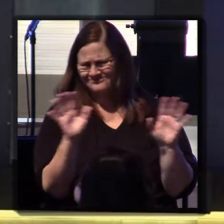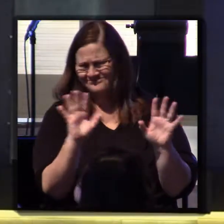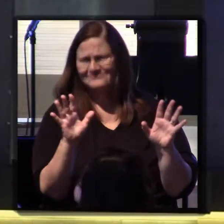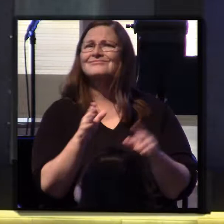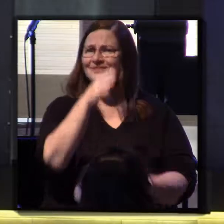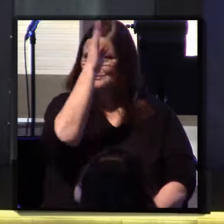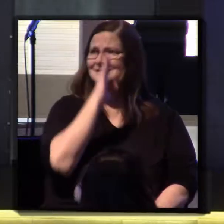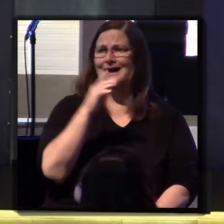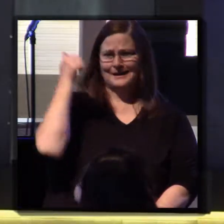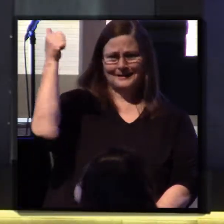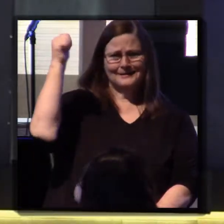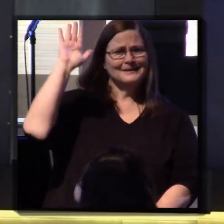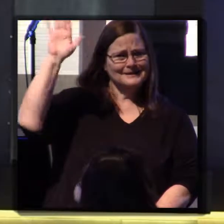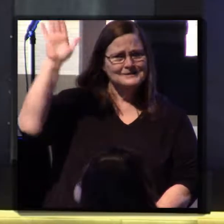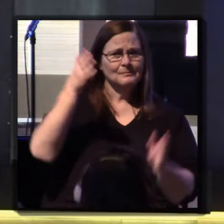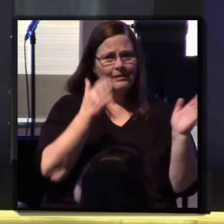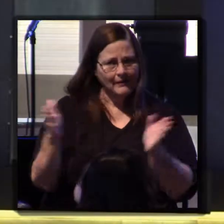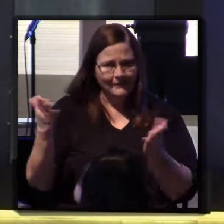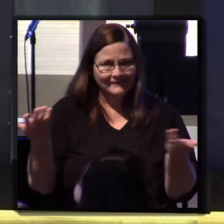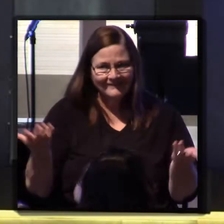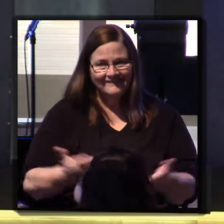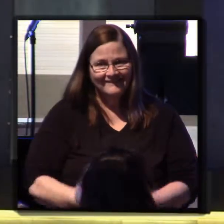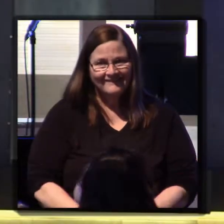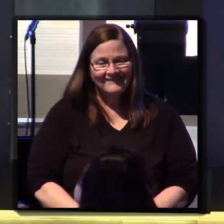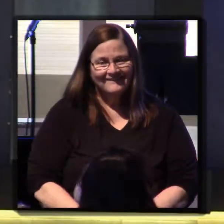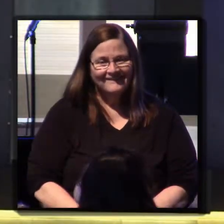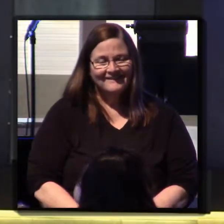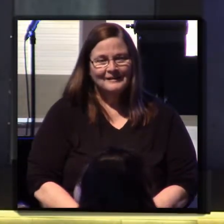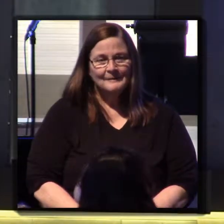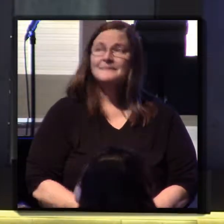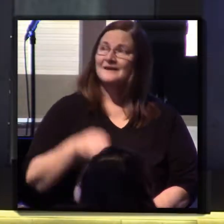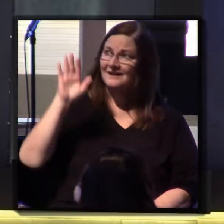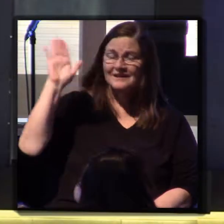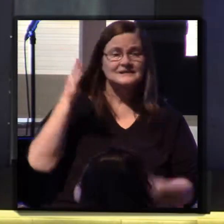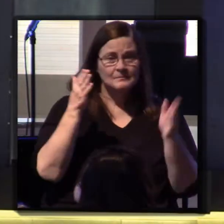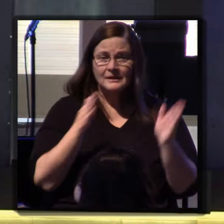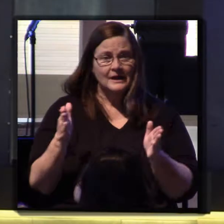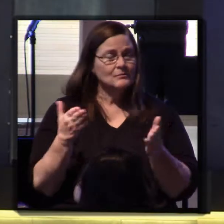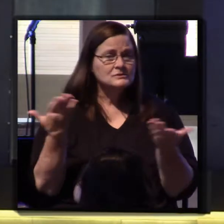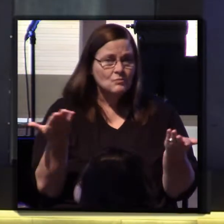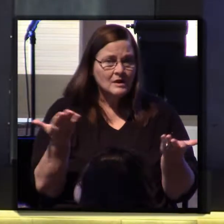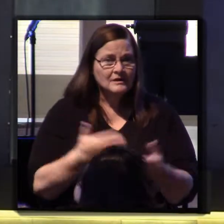No, this was God's will. This was God's foreordained plan.